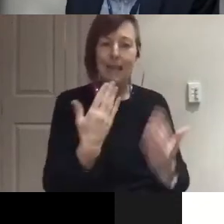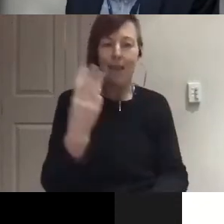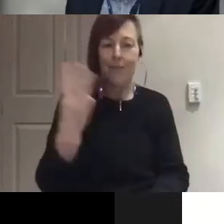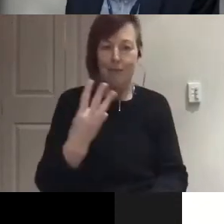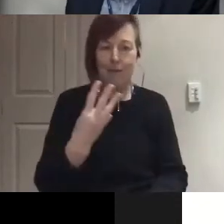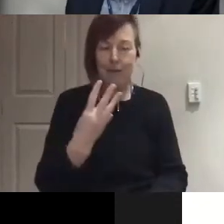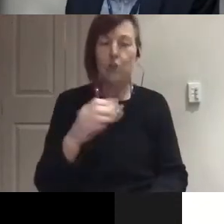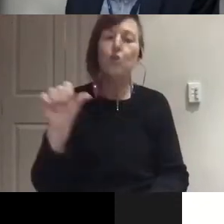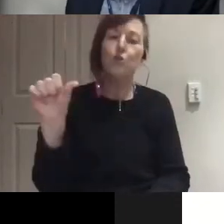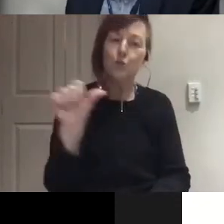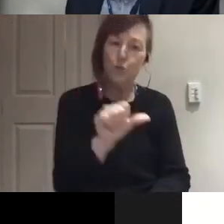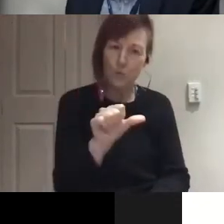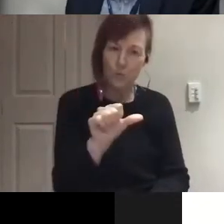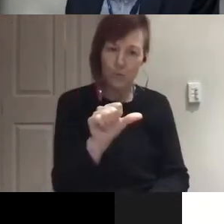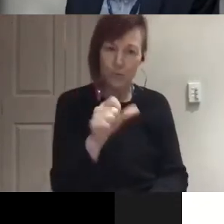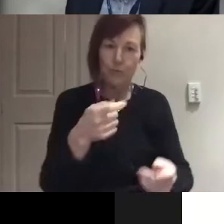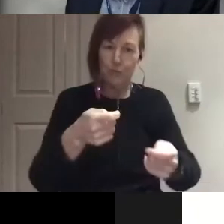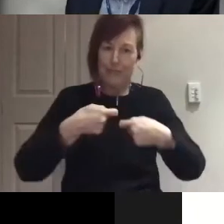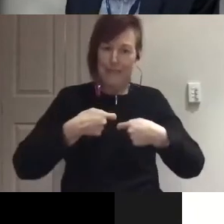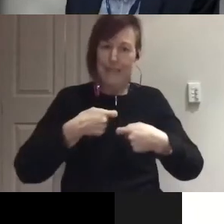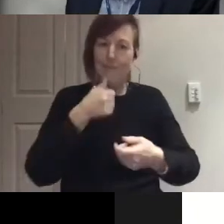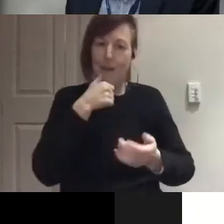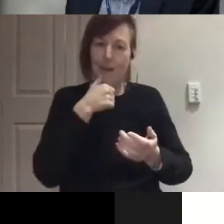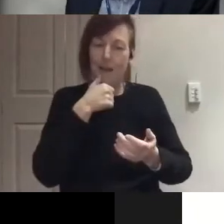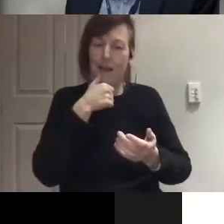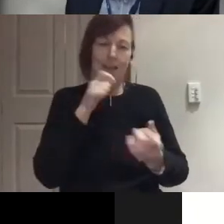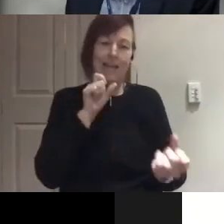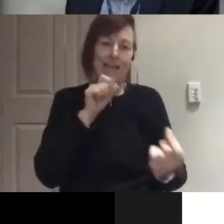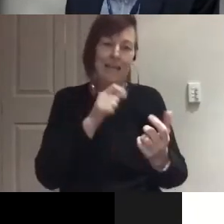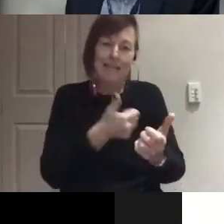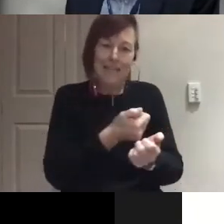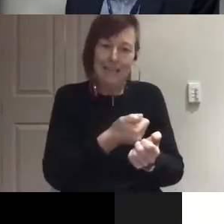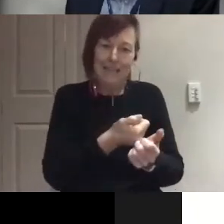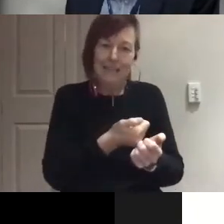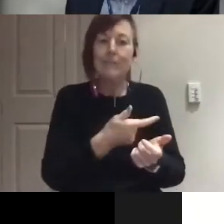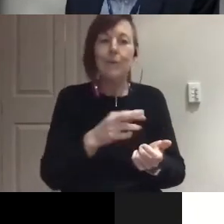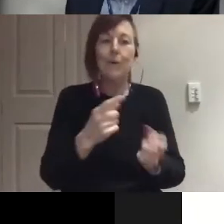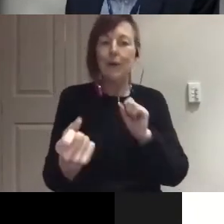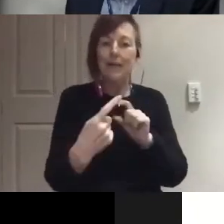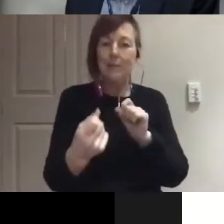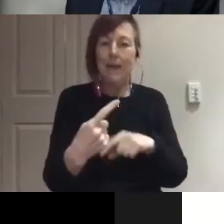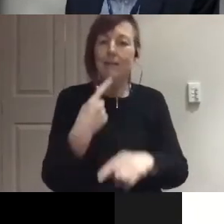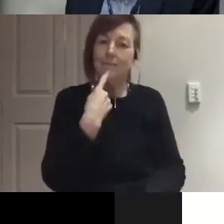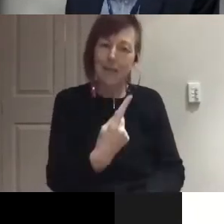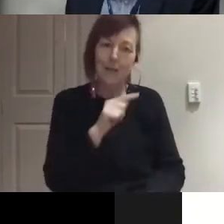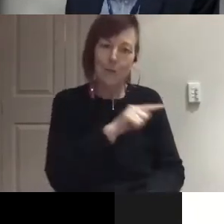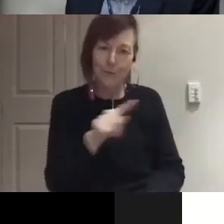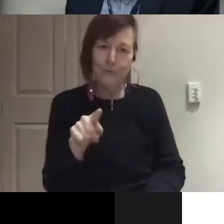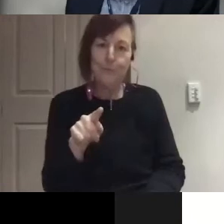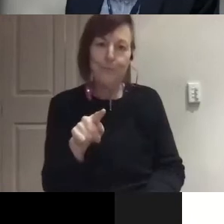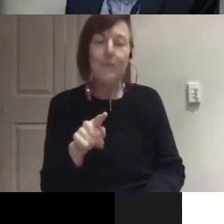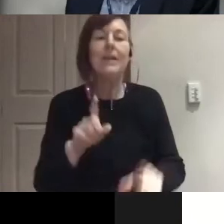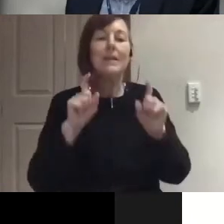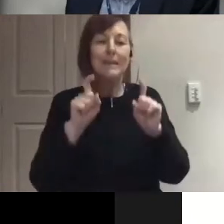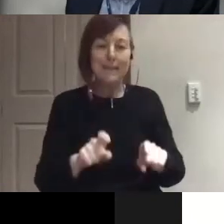but it may be that it's just too overwhelmed to manage that part. Nevertheless, because we all understand what to do, we stay in